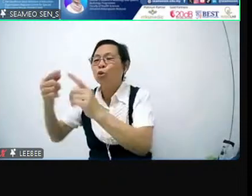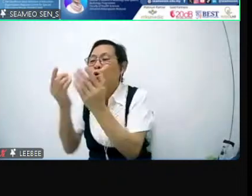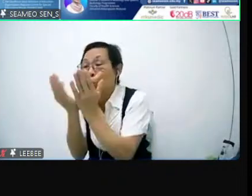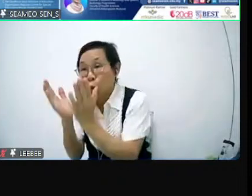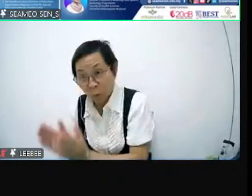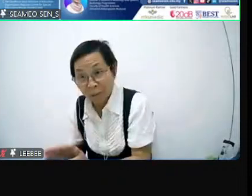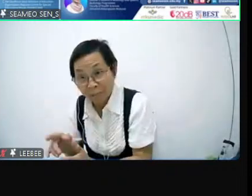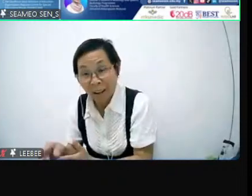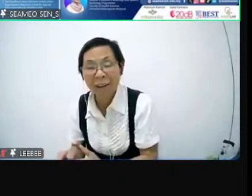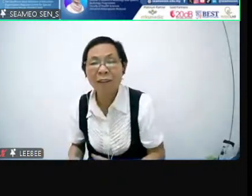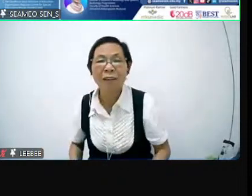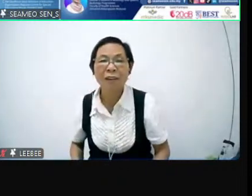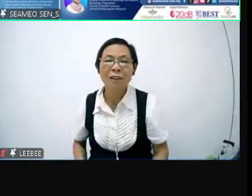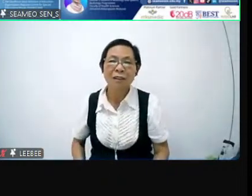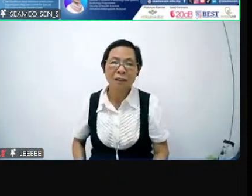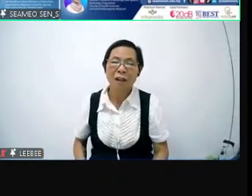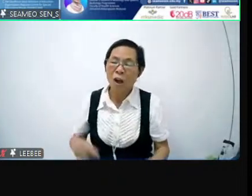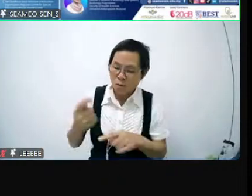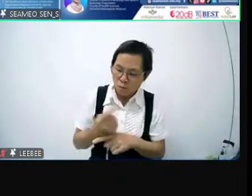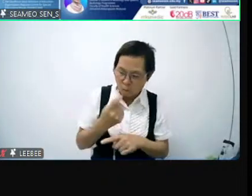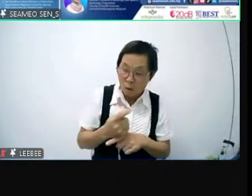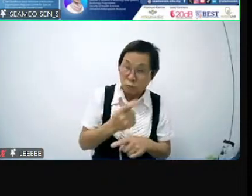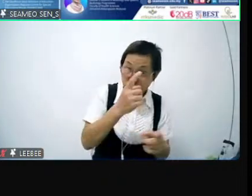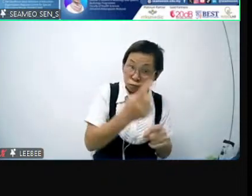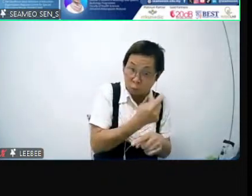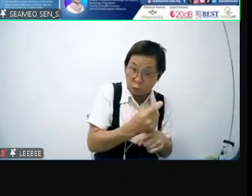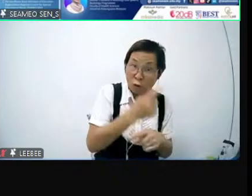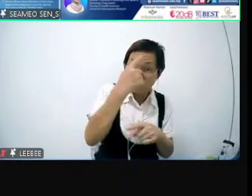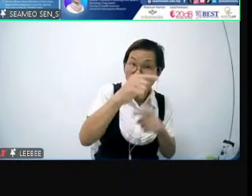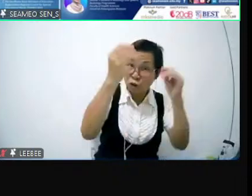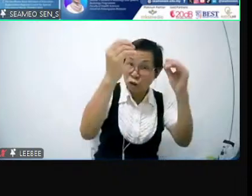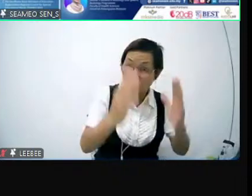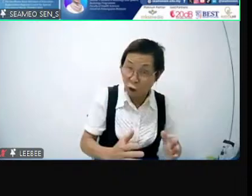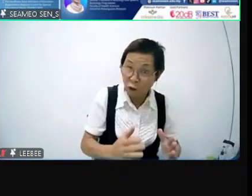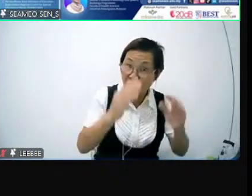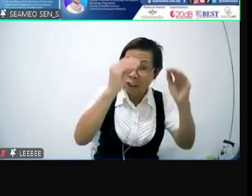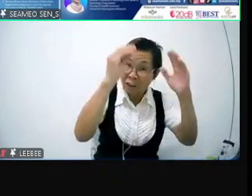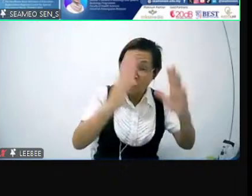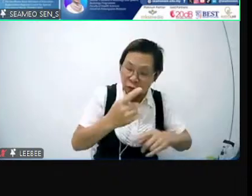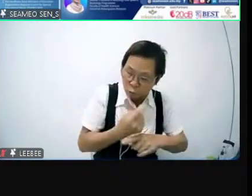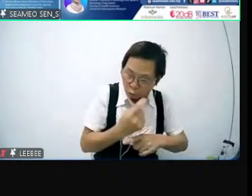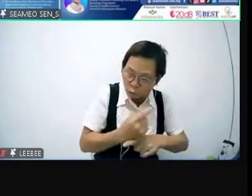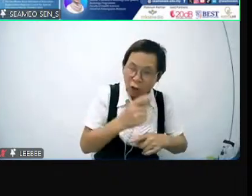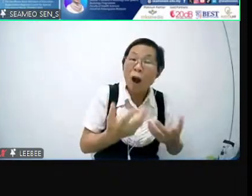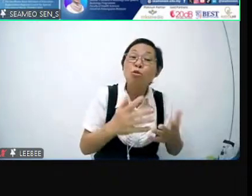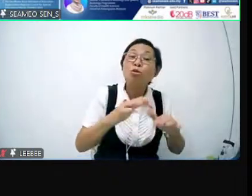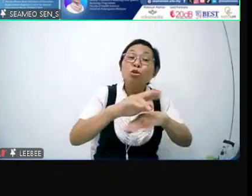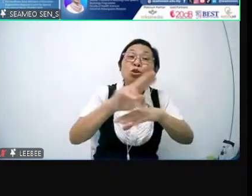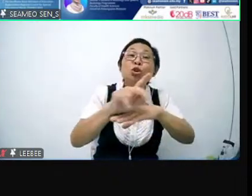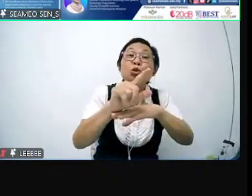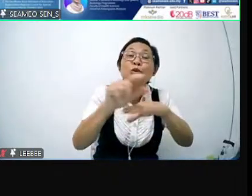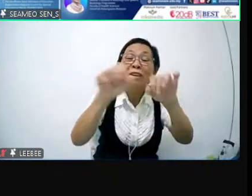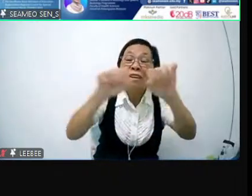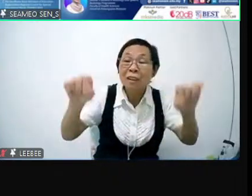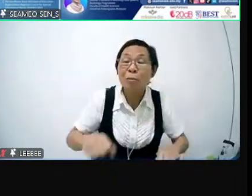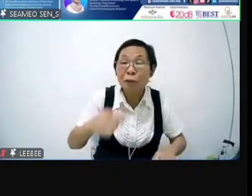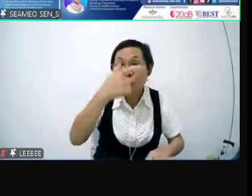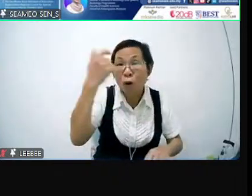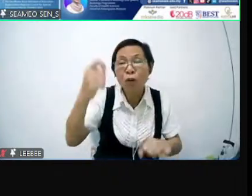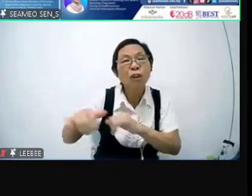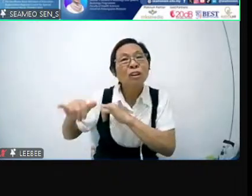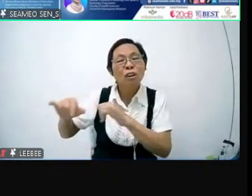Therefore, proper training is needed for teachers and frequency on how to use the system effectively, because they have to tune in the same